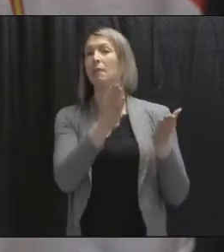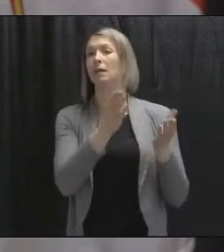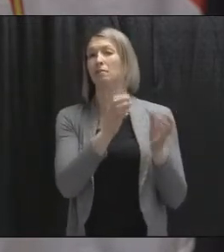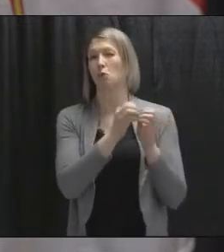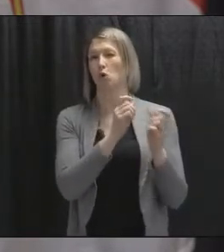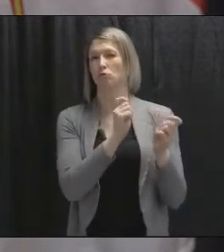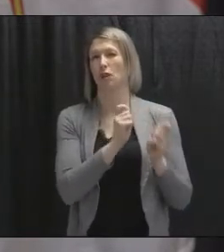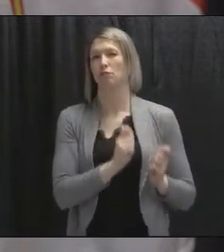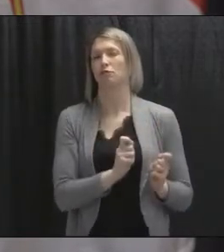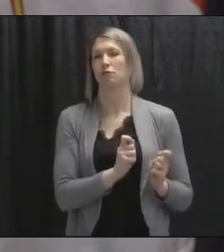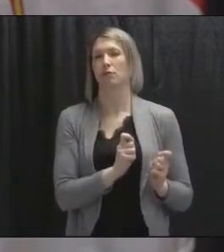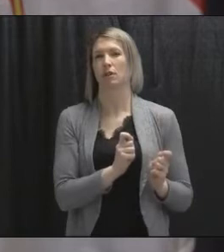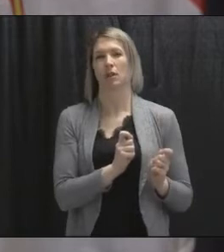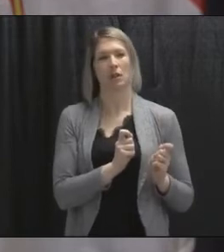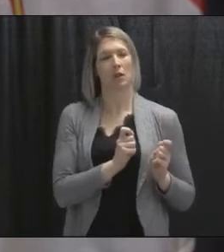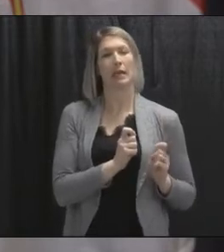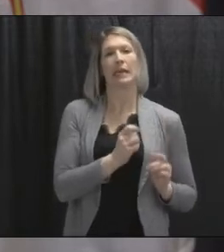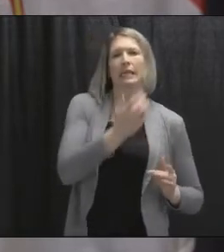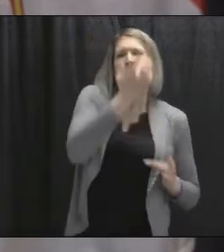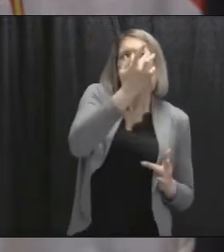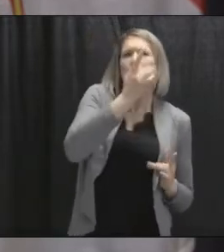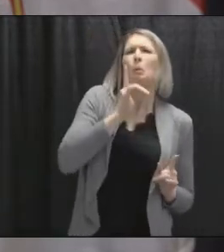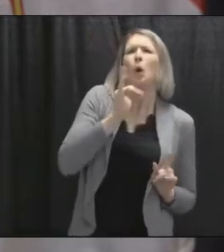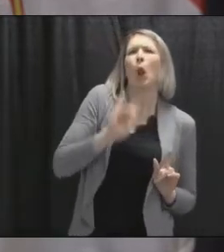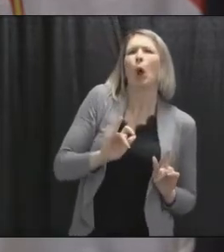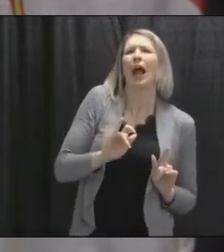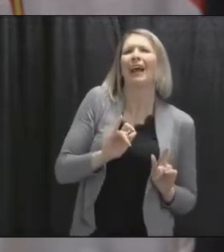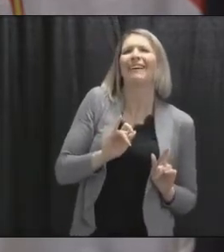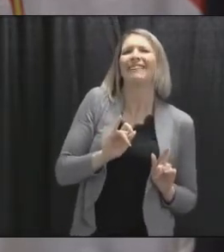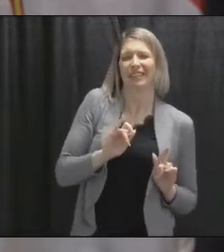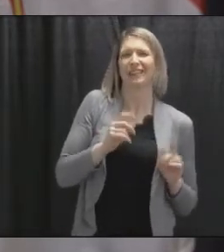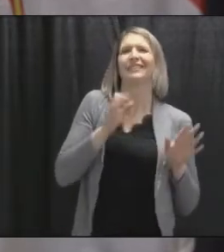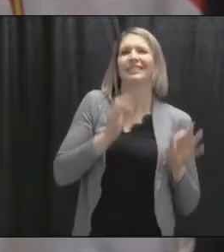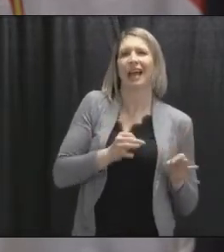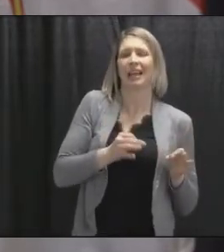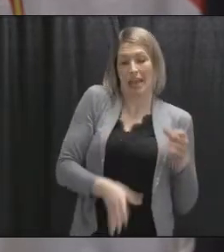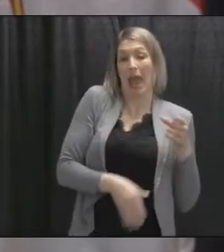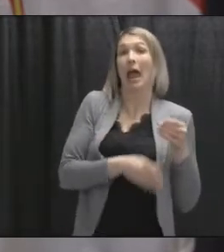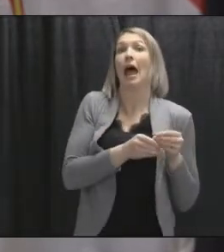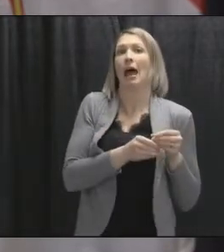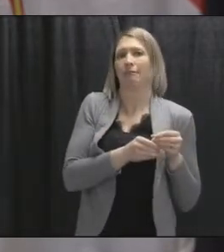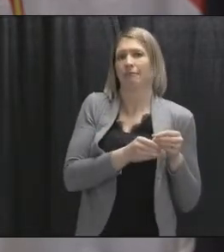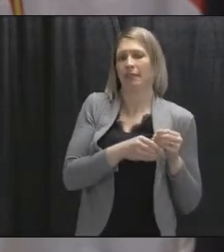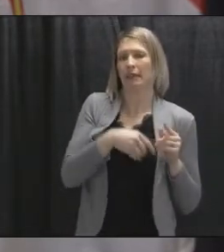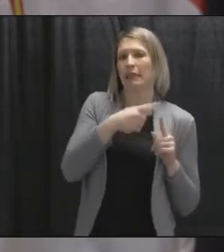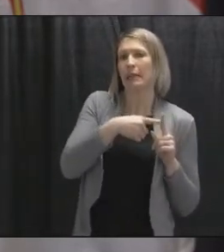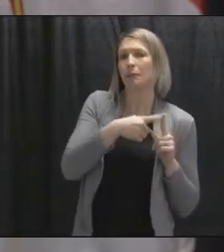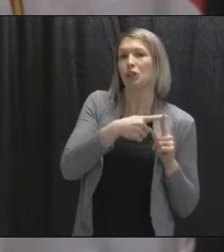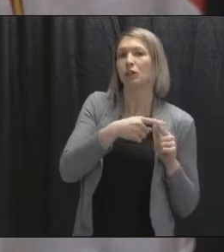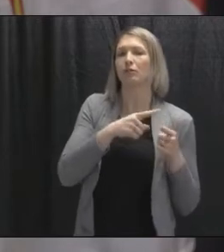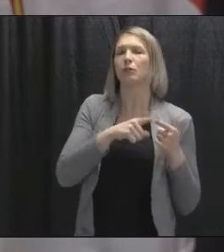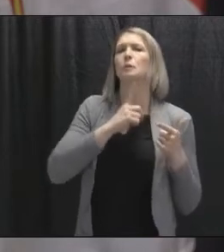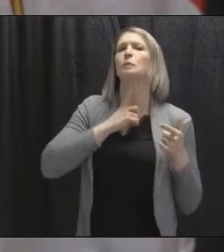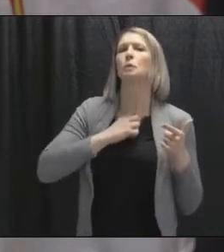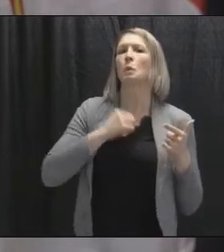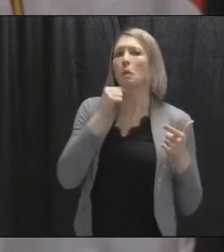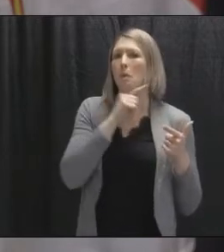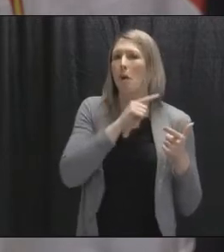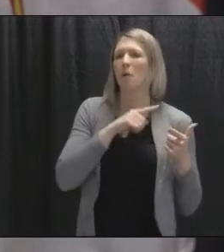with regard to case definition, we decided to broaden reach, I guess, for